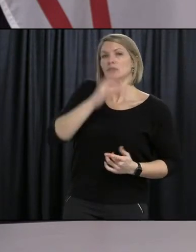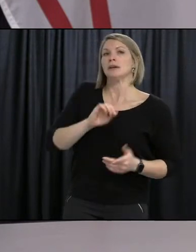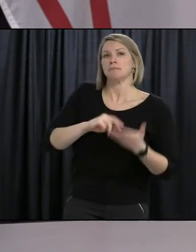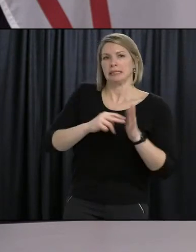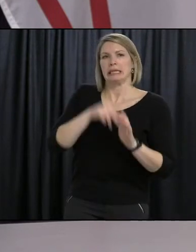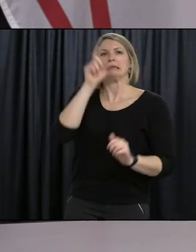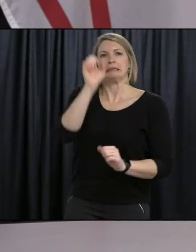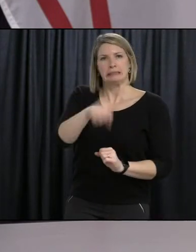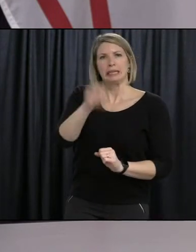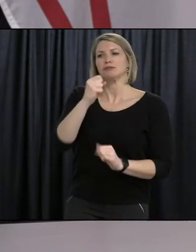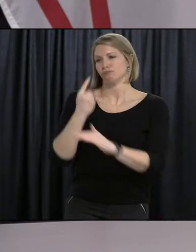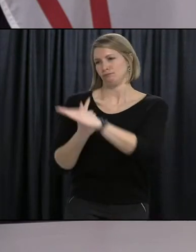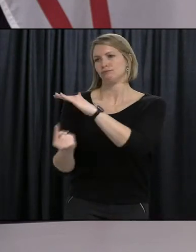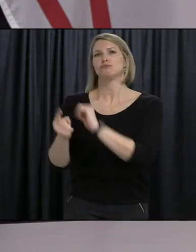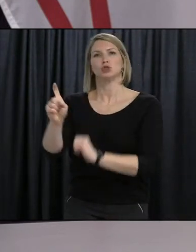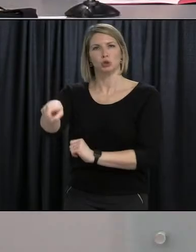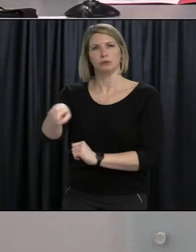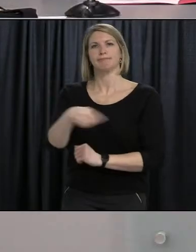isolate.